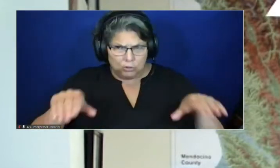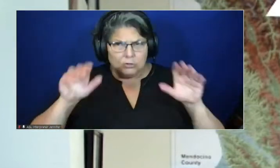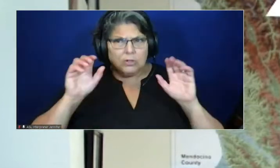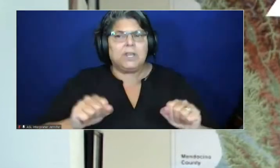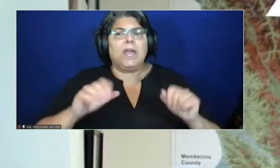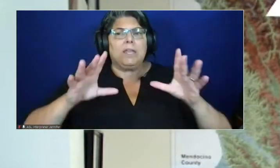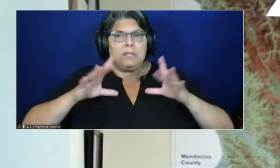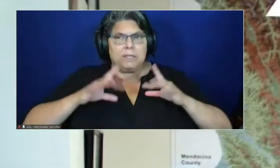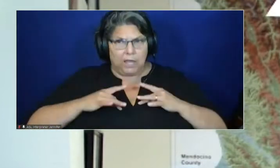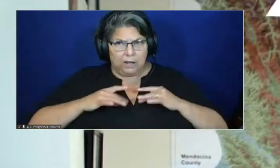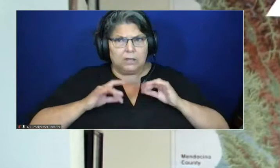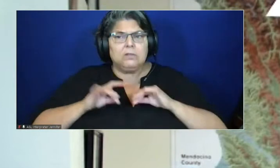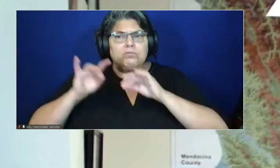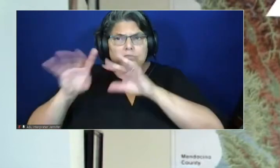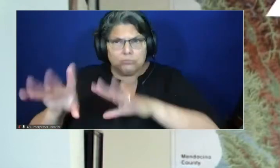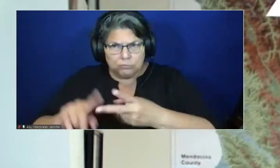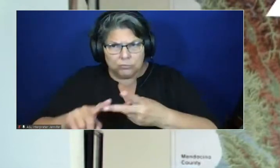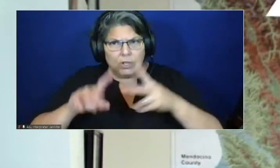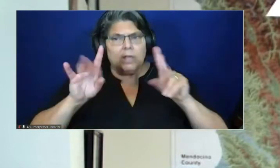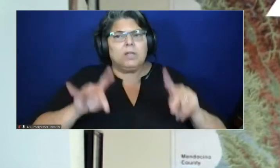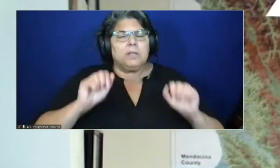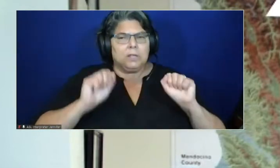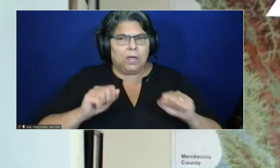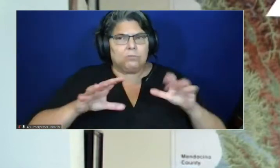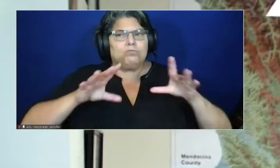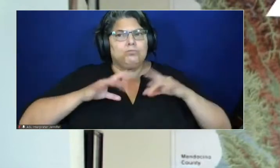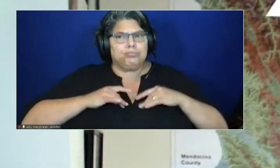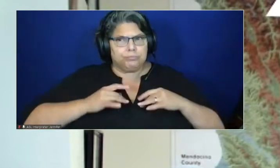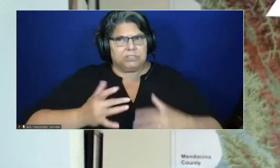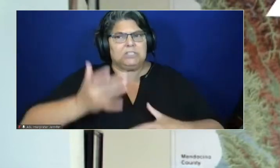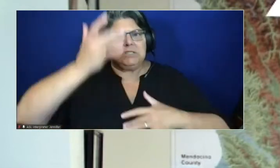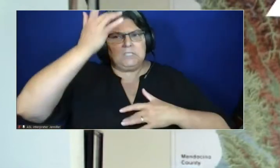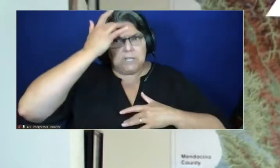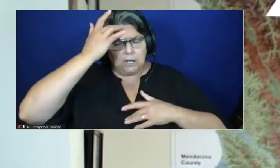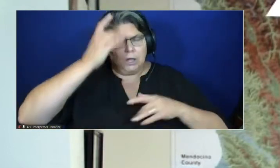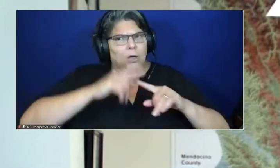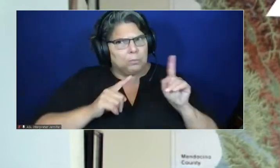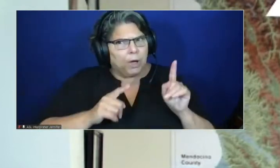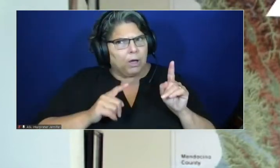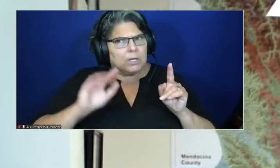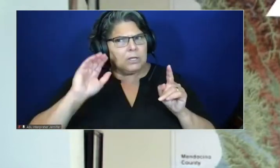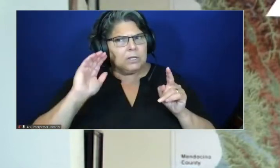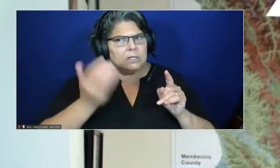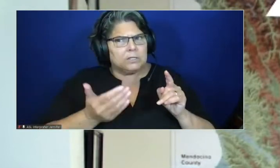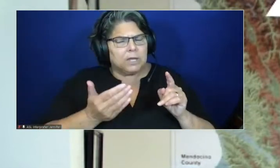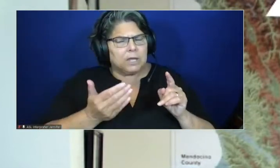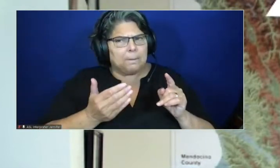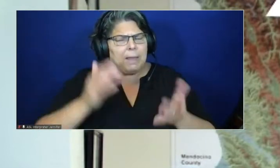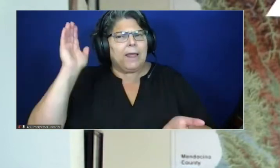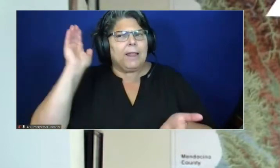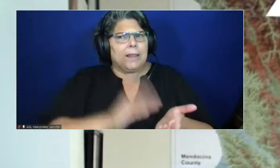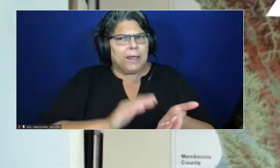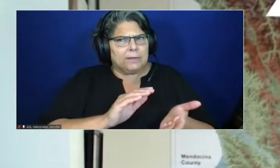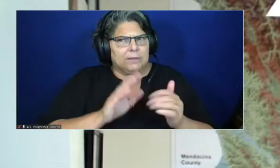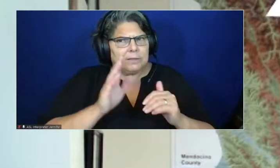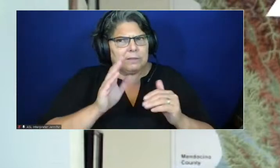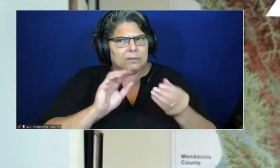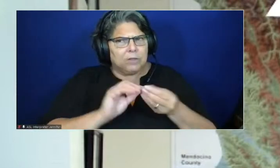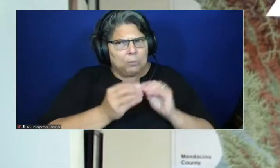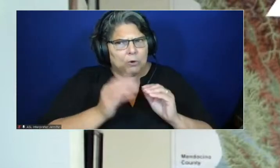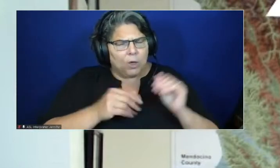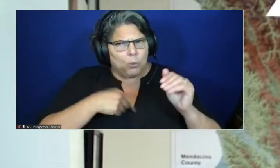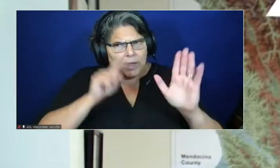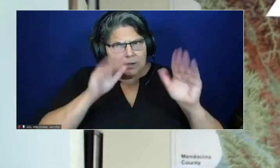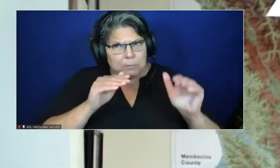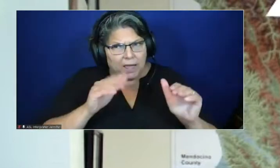infection, but the infections are significantly and have been significantly less frequent and less severe.